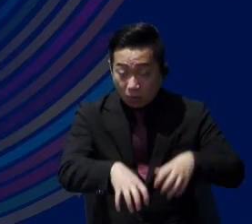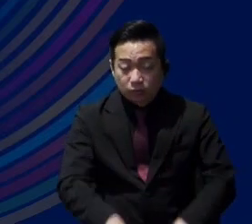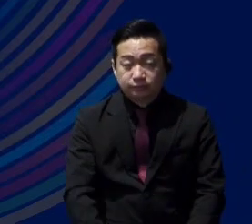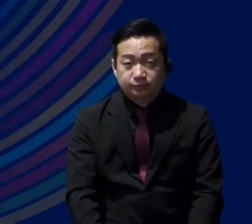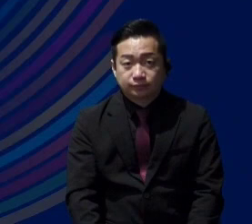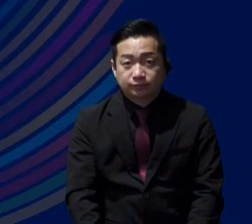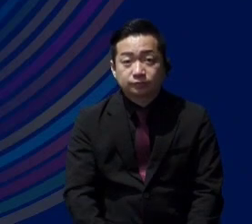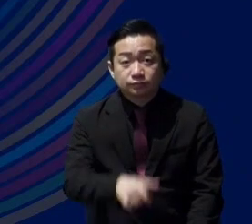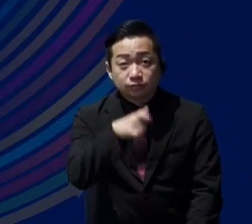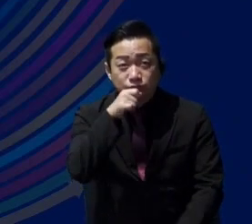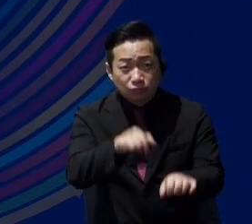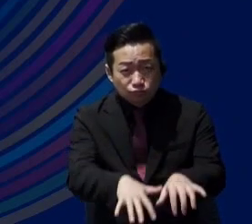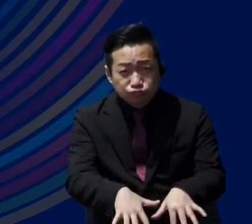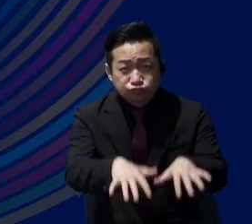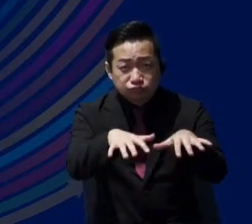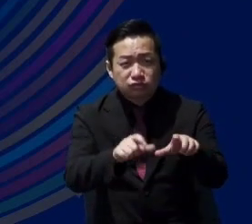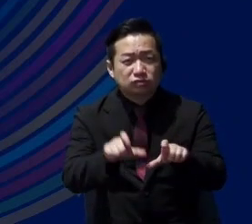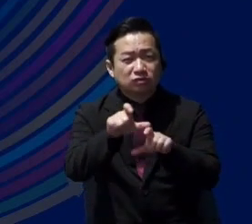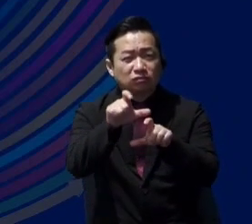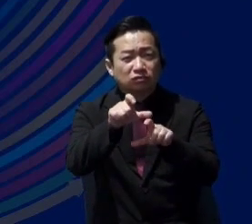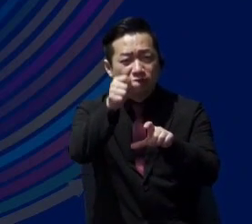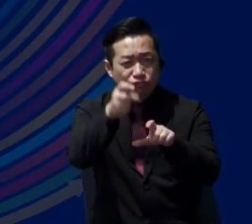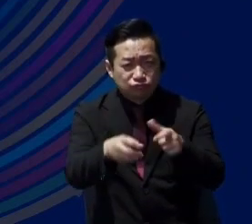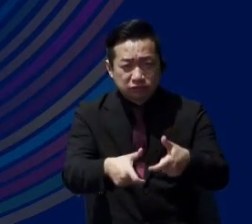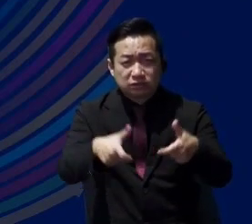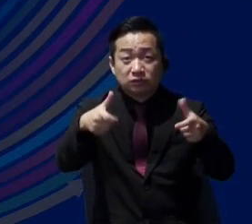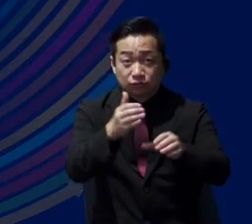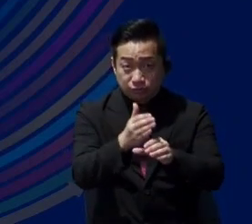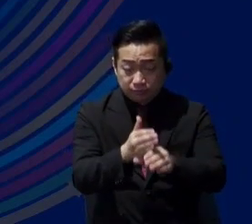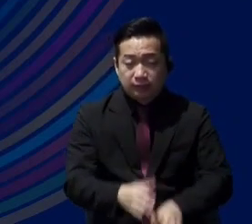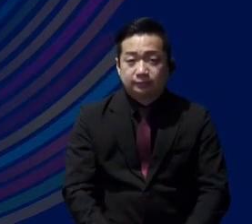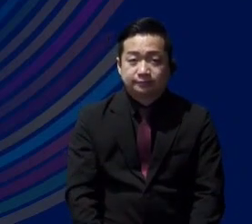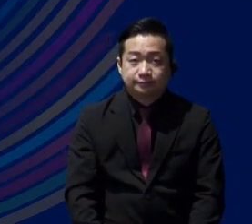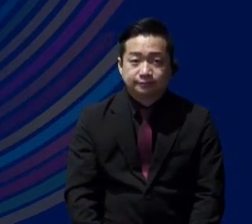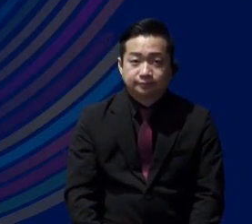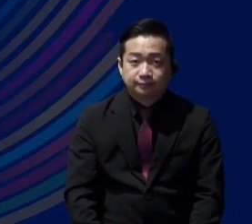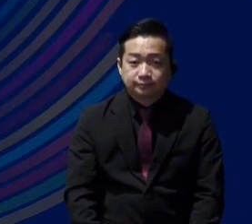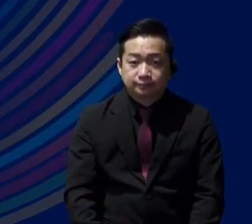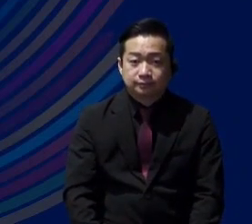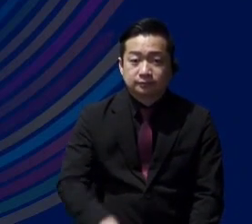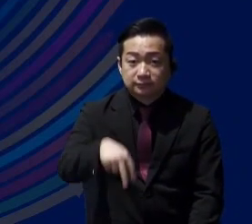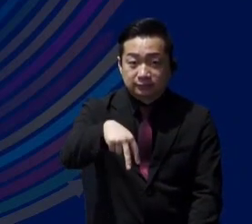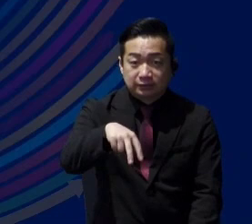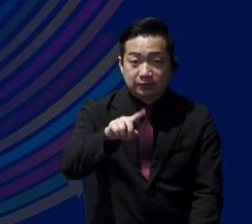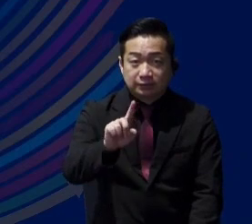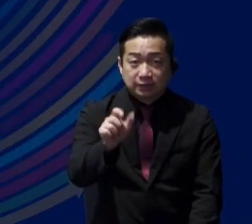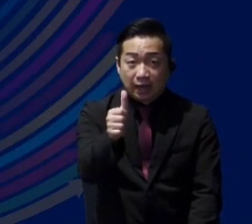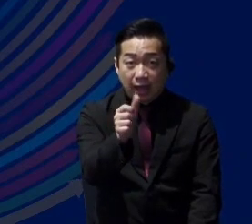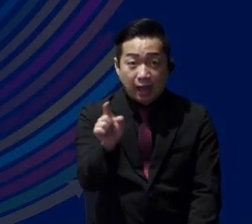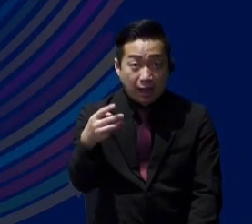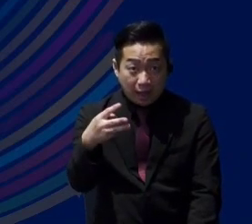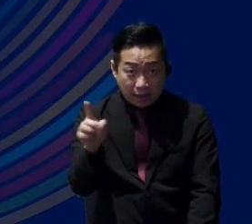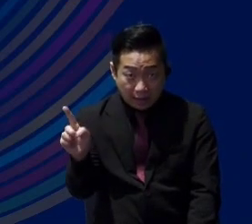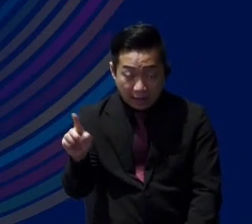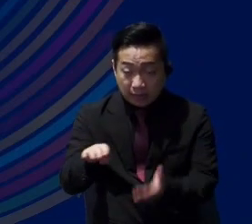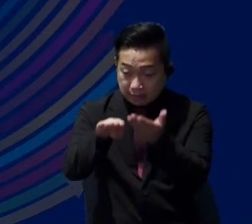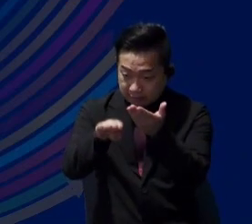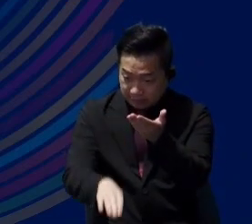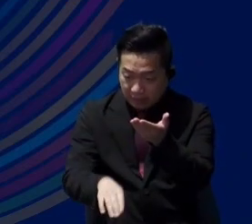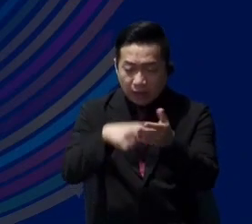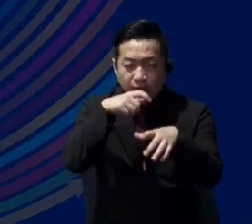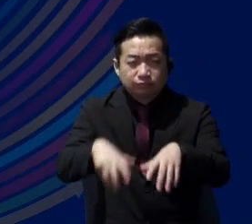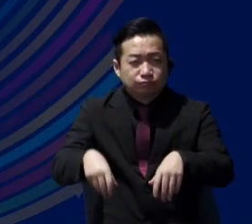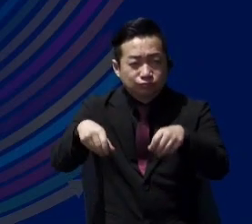happening more than before, and of course droughts in sub-Saharan Africa. This is a major problem when it does affect